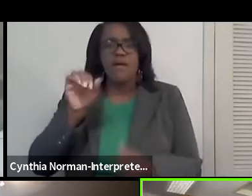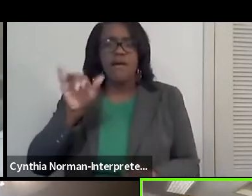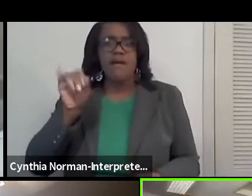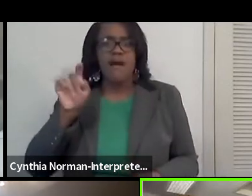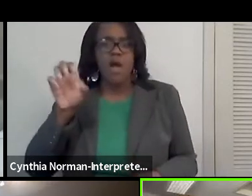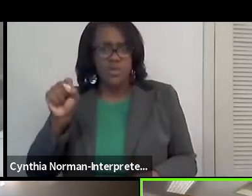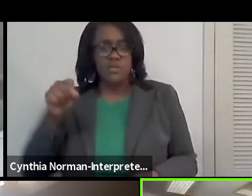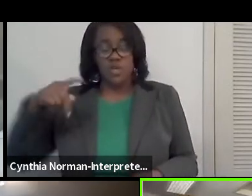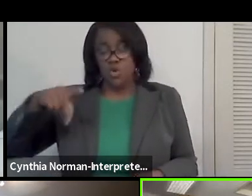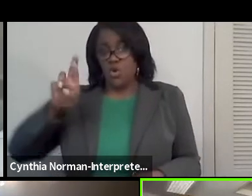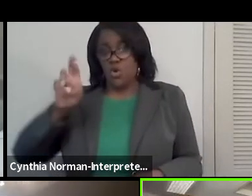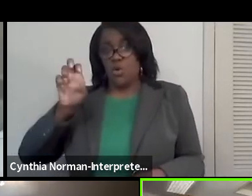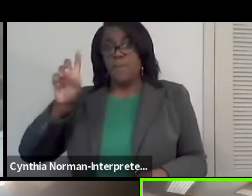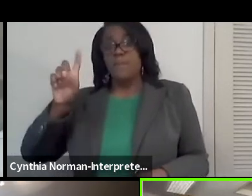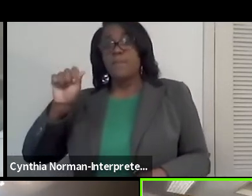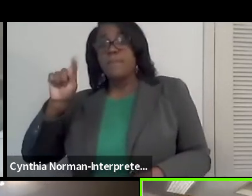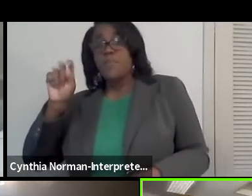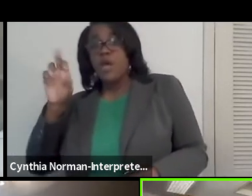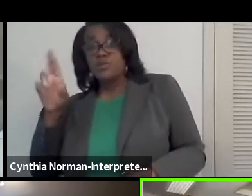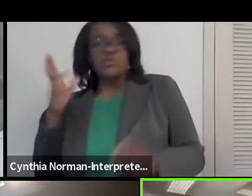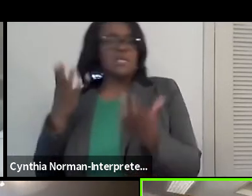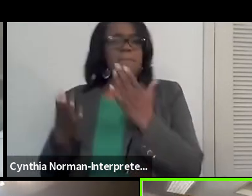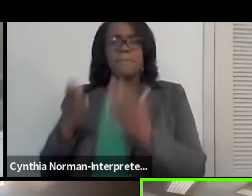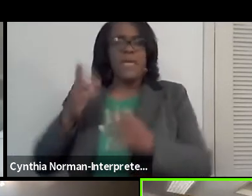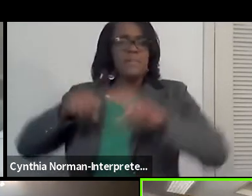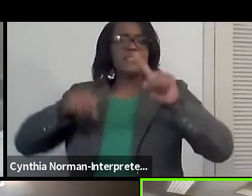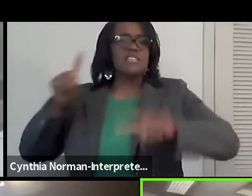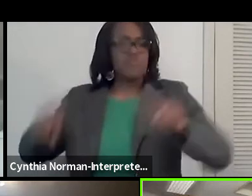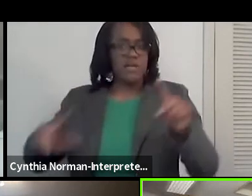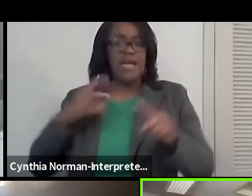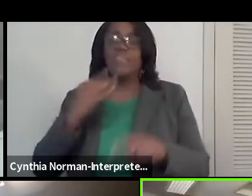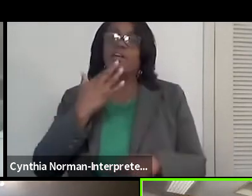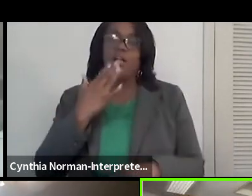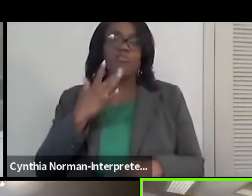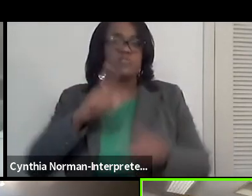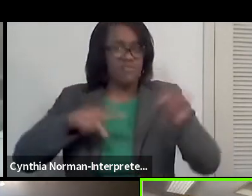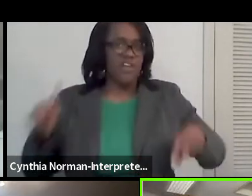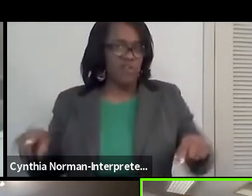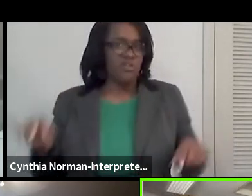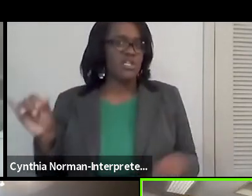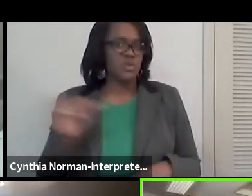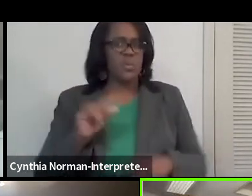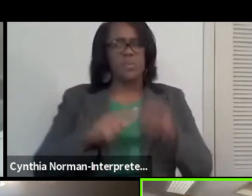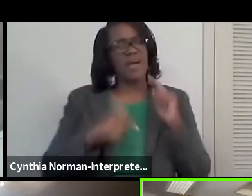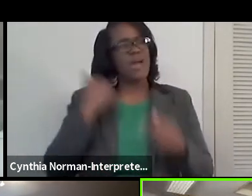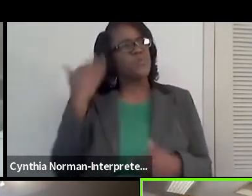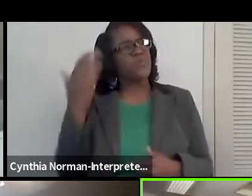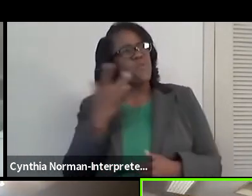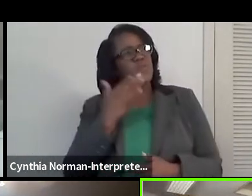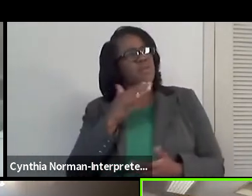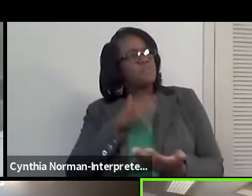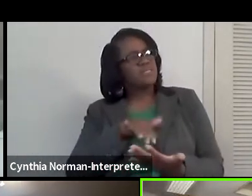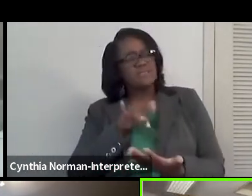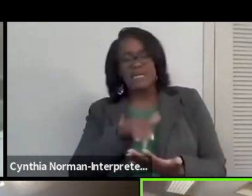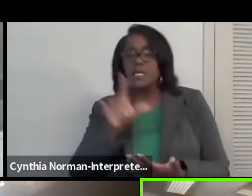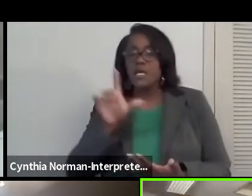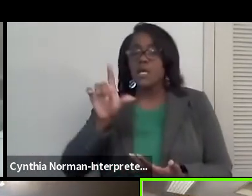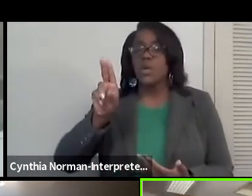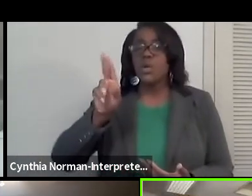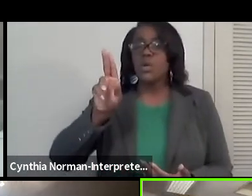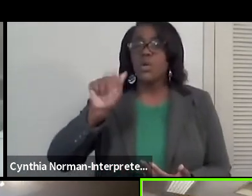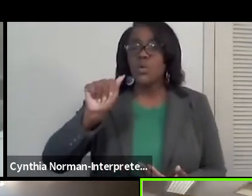have incidents where the coloration varies a lot. I'm not sure that it's ever been studied. I know there, Luann Johnson